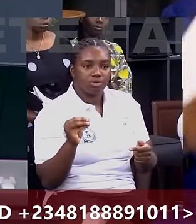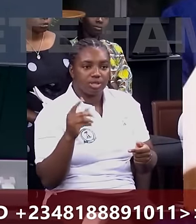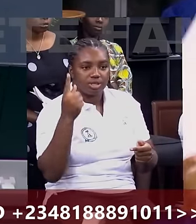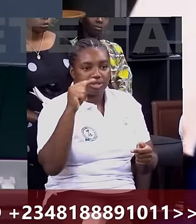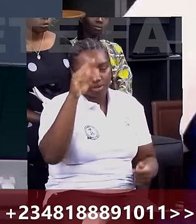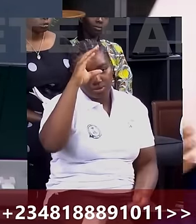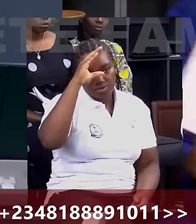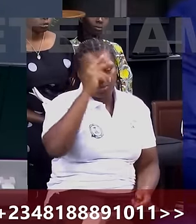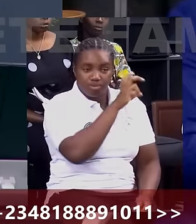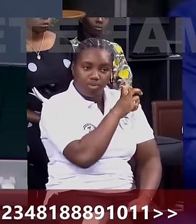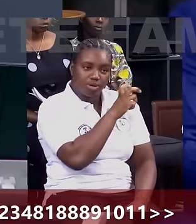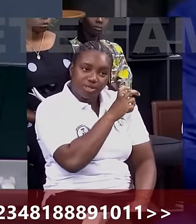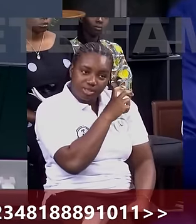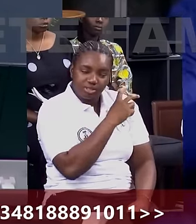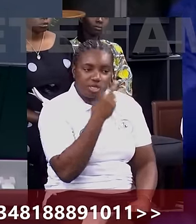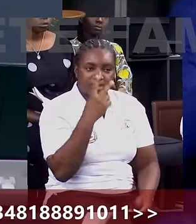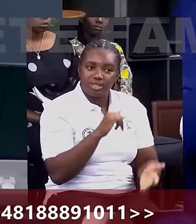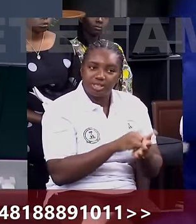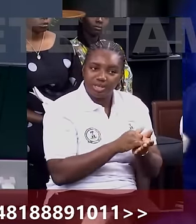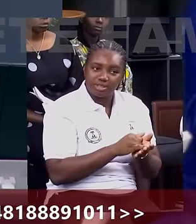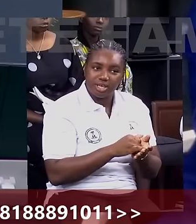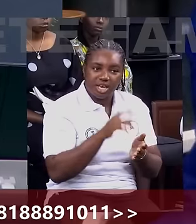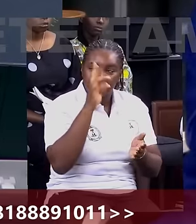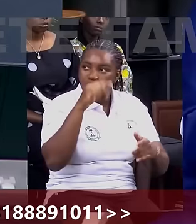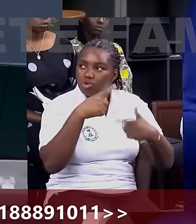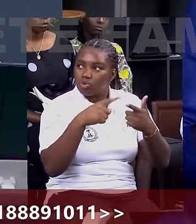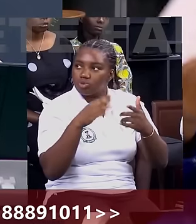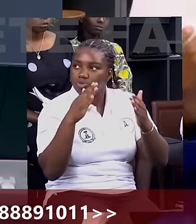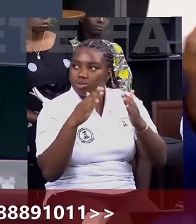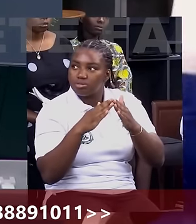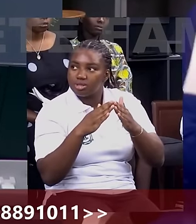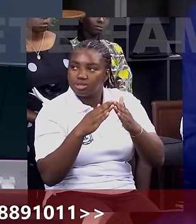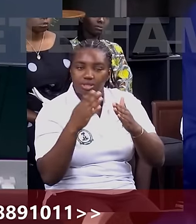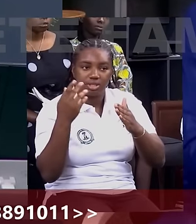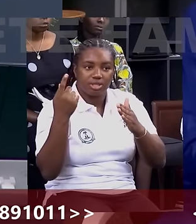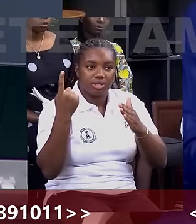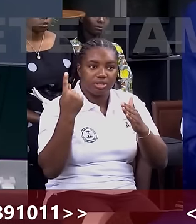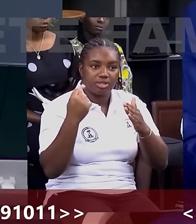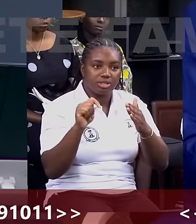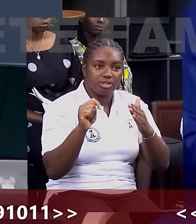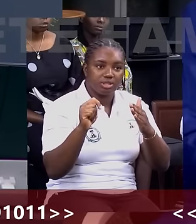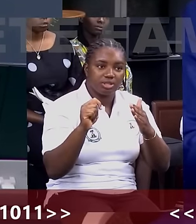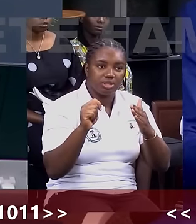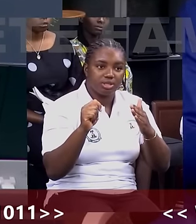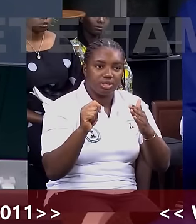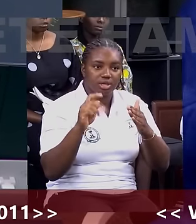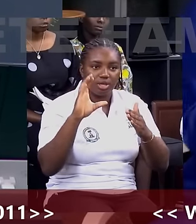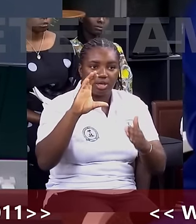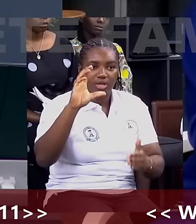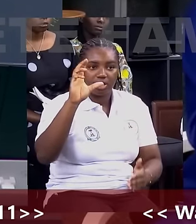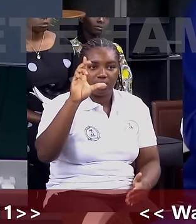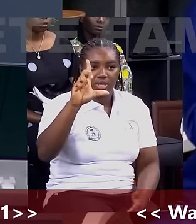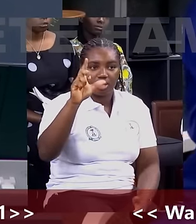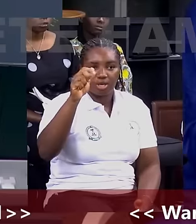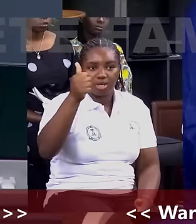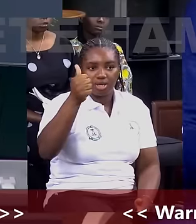guy, the police discovered that, went to meet the clerk that administered this affidavit to him. They said the boy